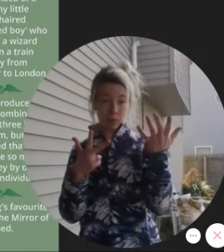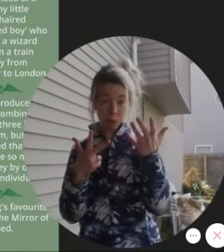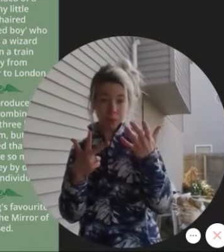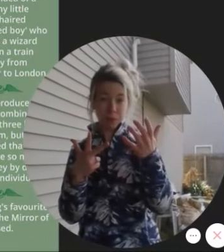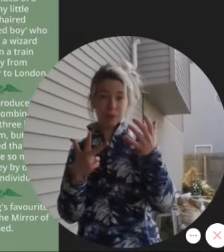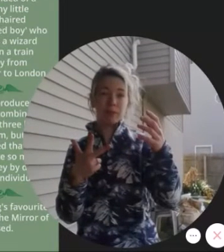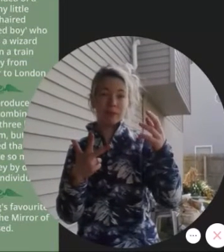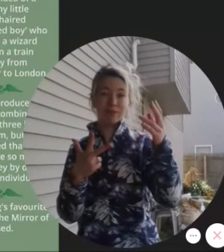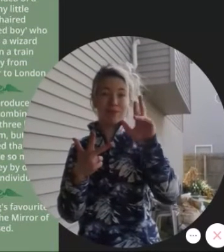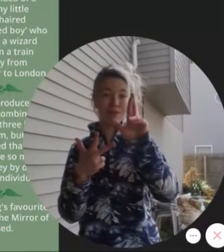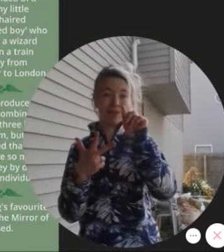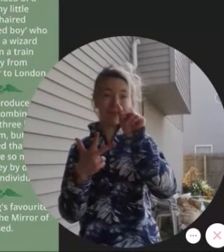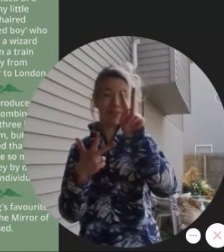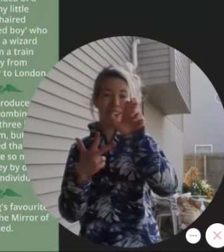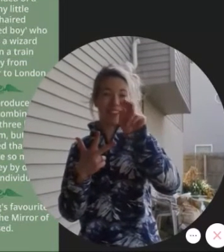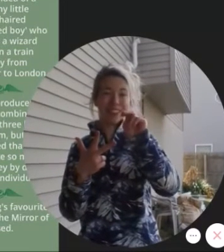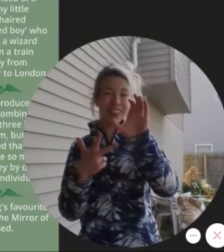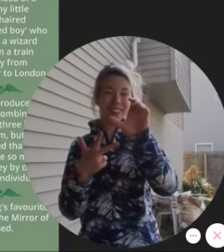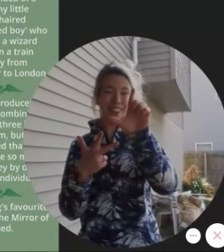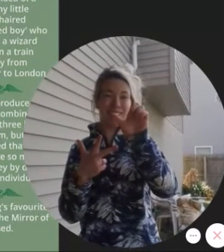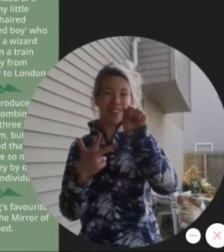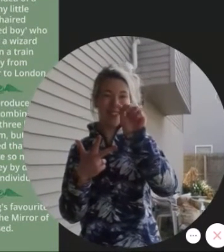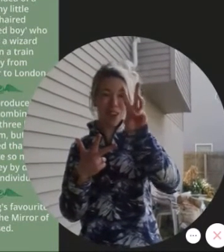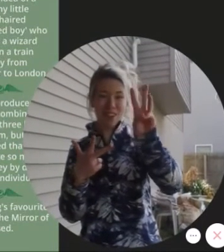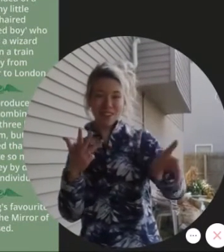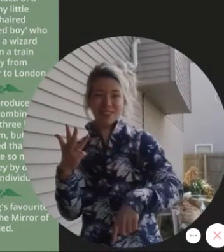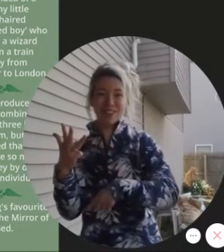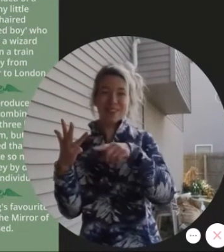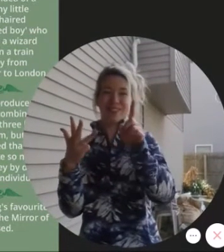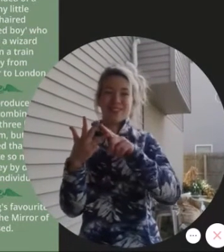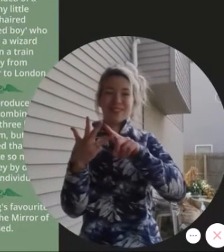Blue is for Ravenclaw.